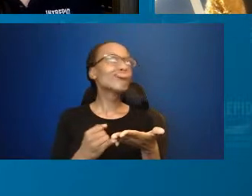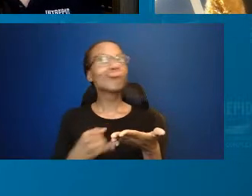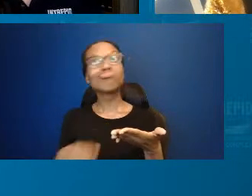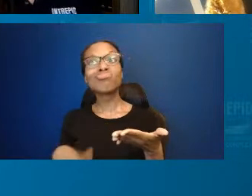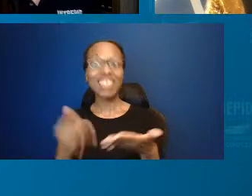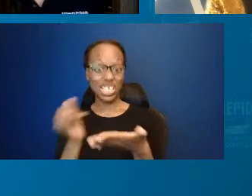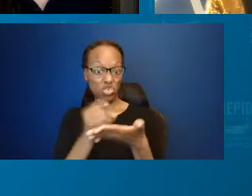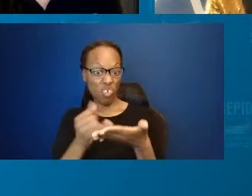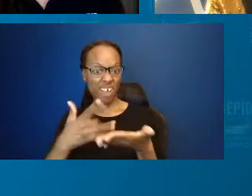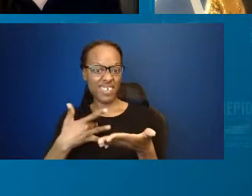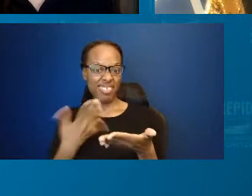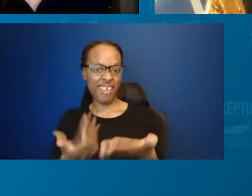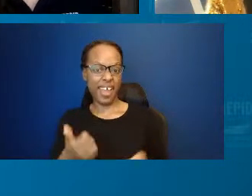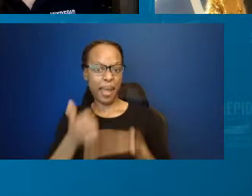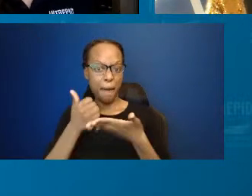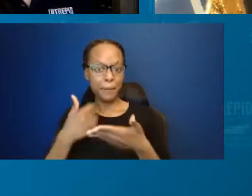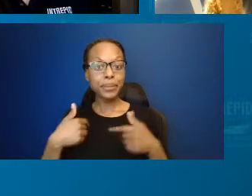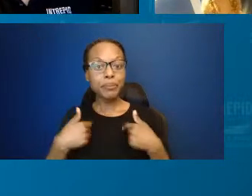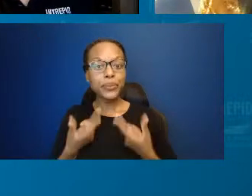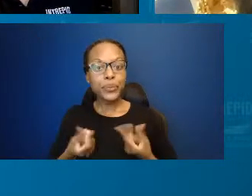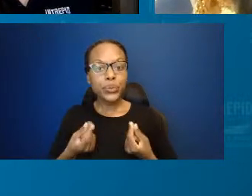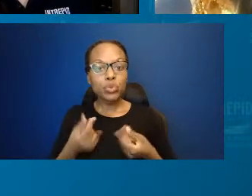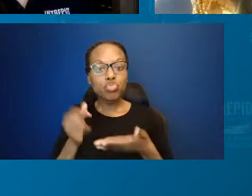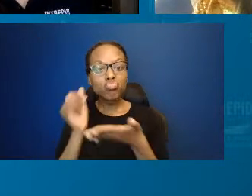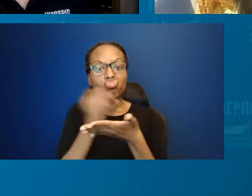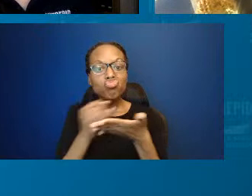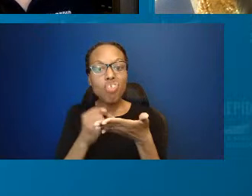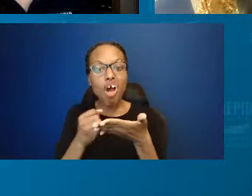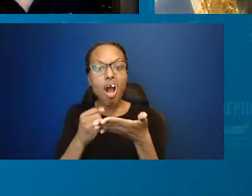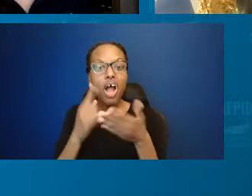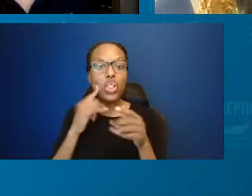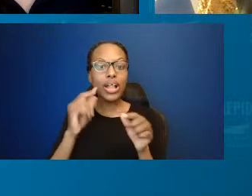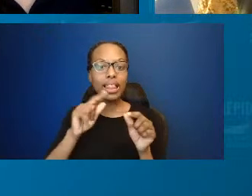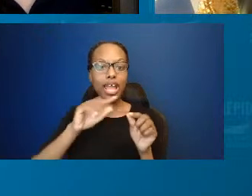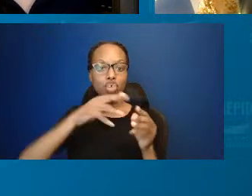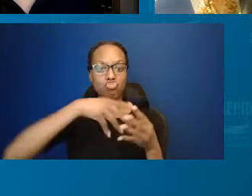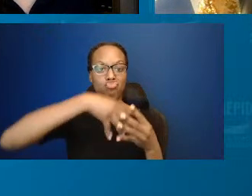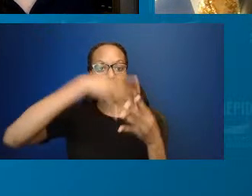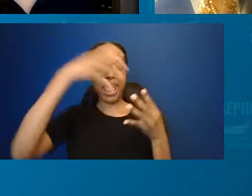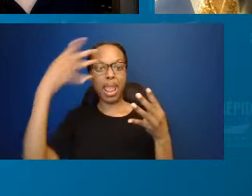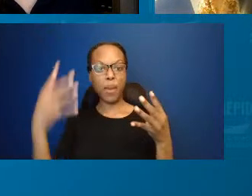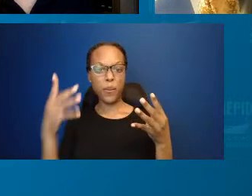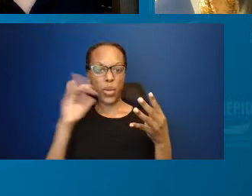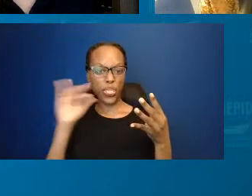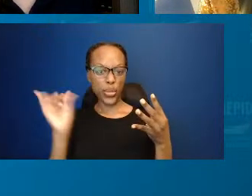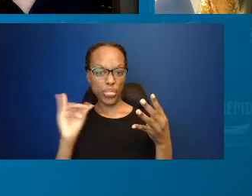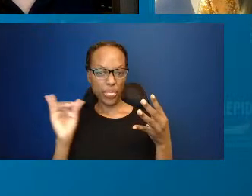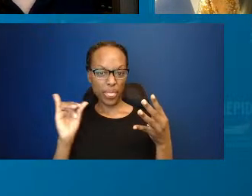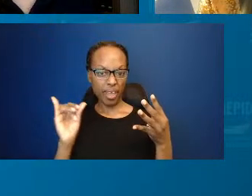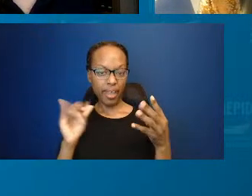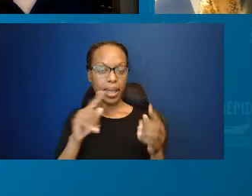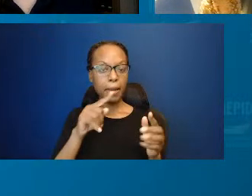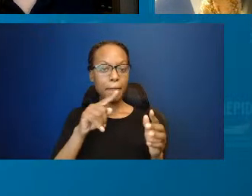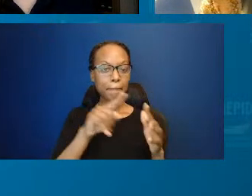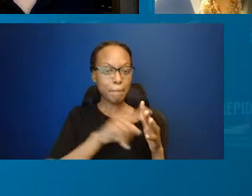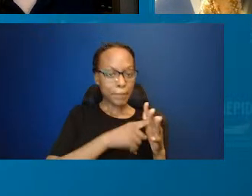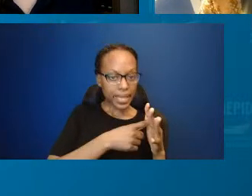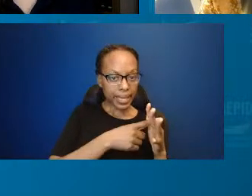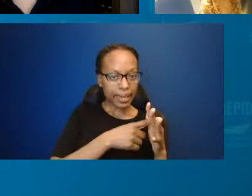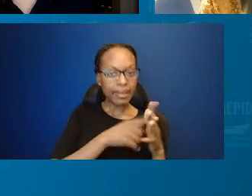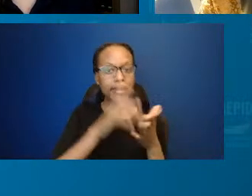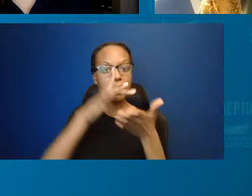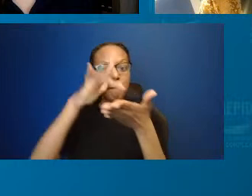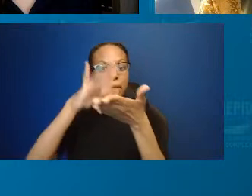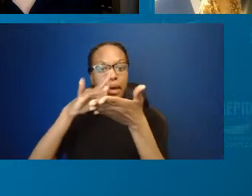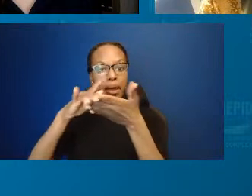out. So I just draw a little, like an arc, kind of looks like a rainbow, and you doodle sort of, this is the beginning, middle, and end of your story,